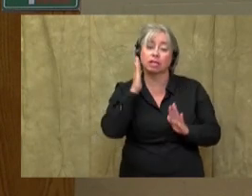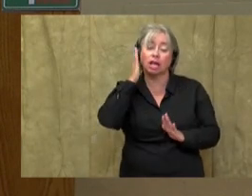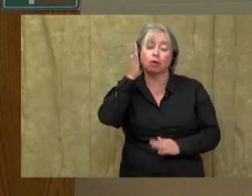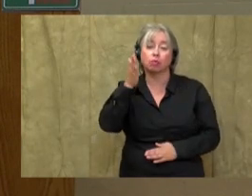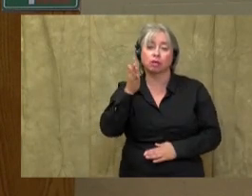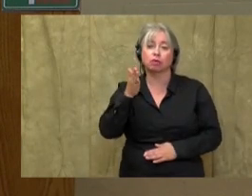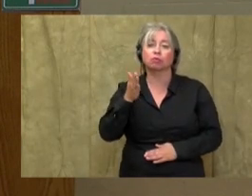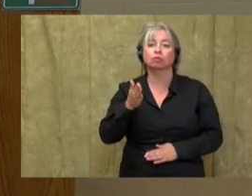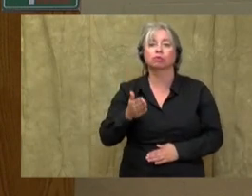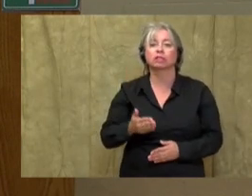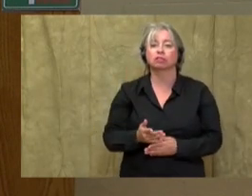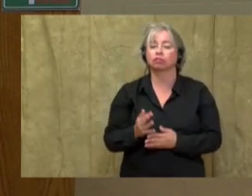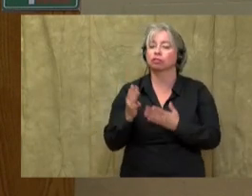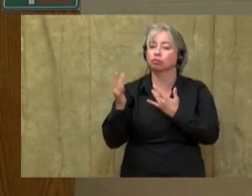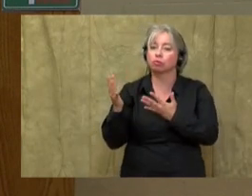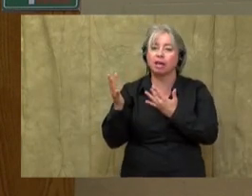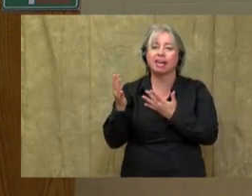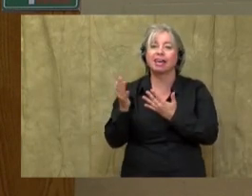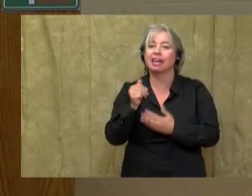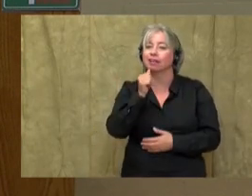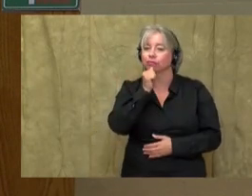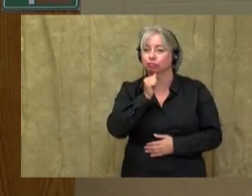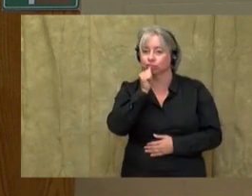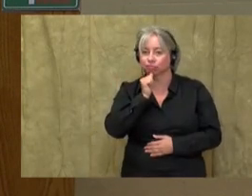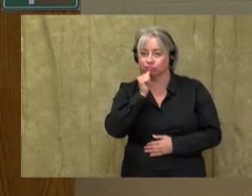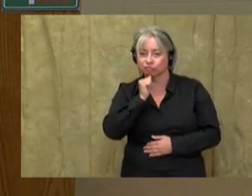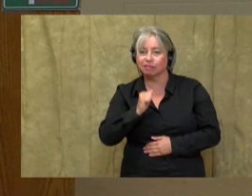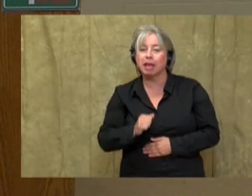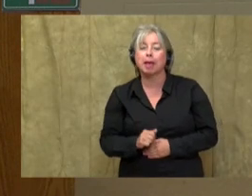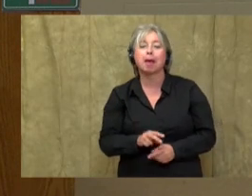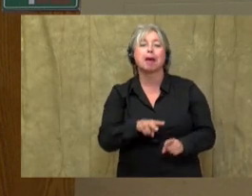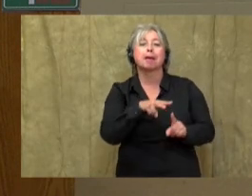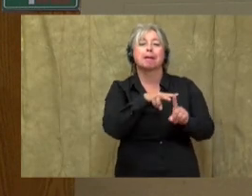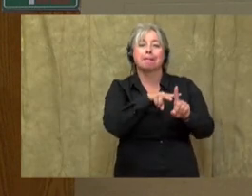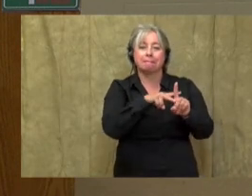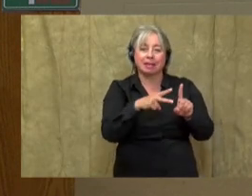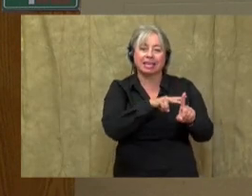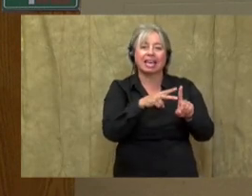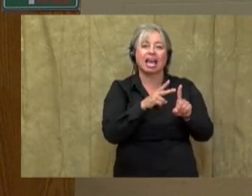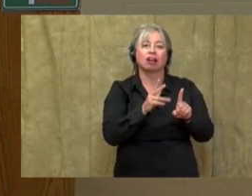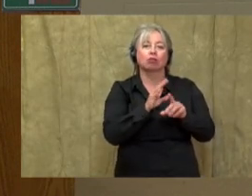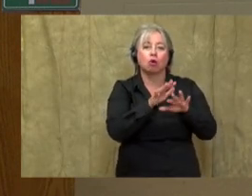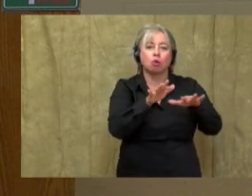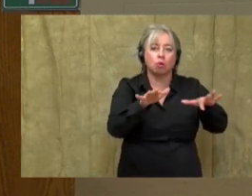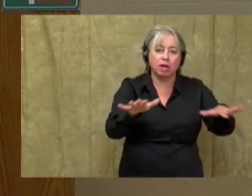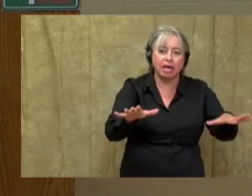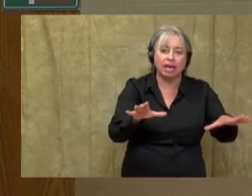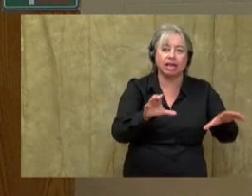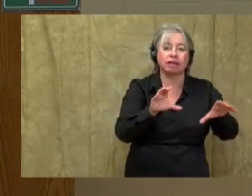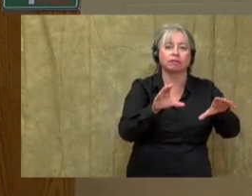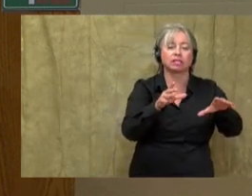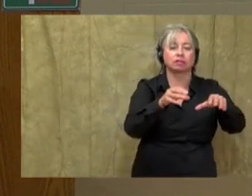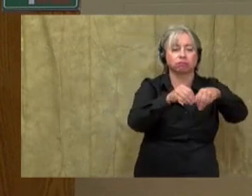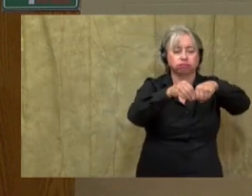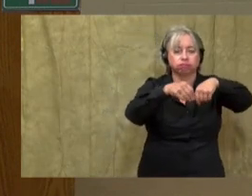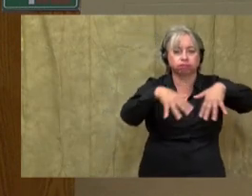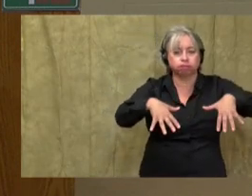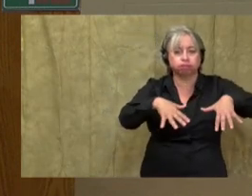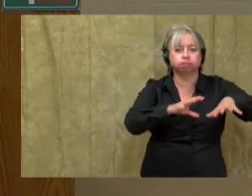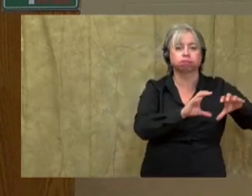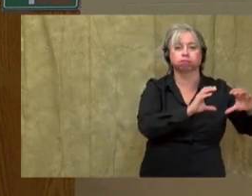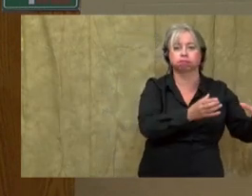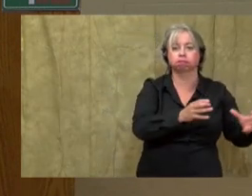you, but just hang with me for a second. Mechanical waves can also be broken down into two types of waves